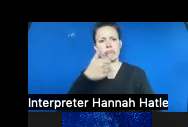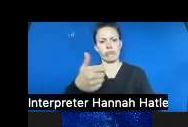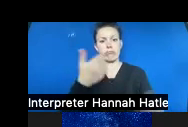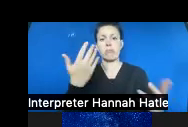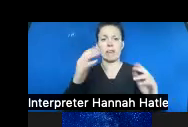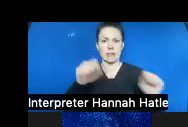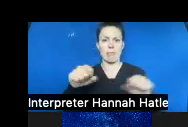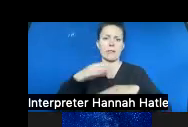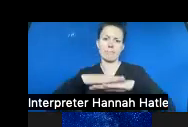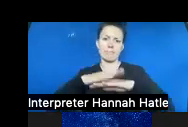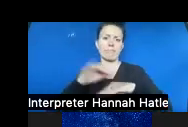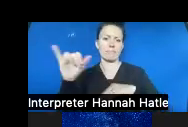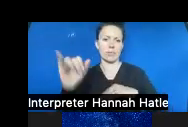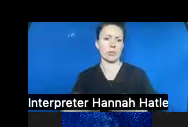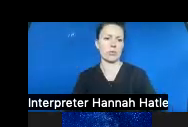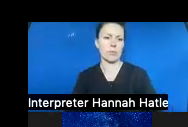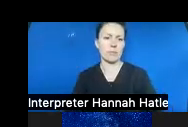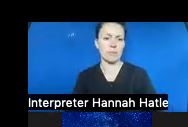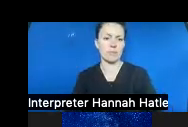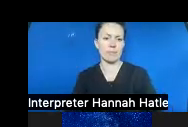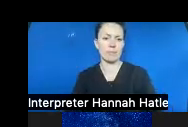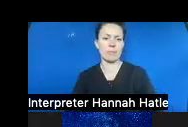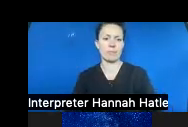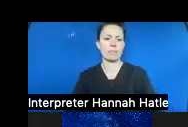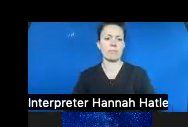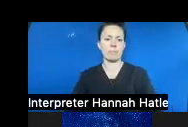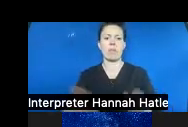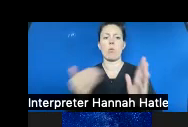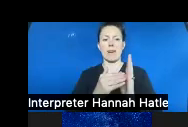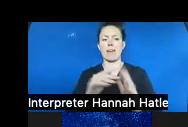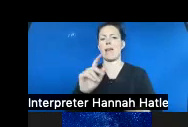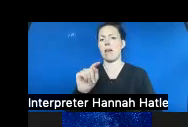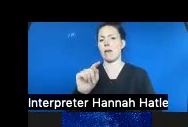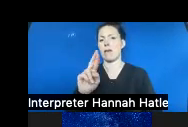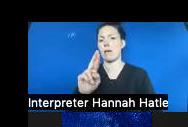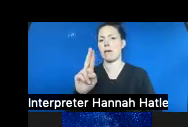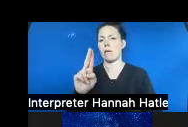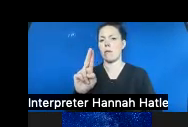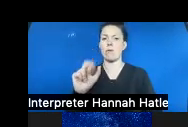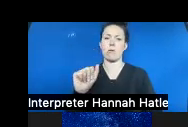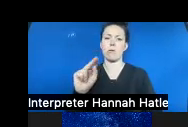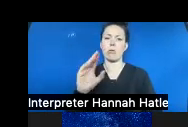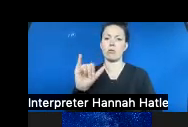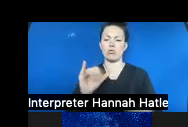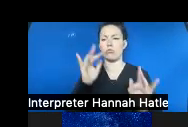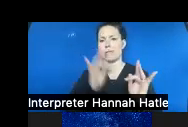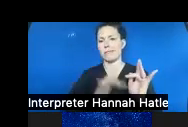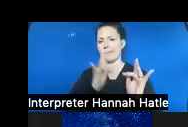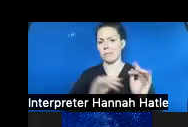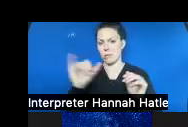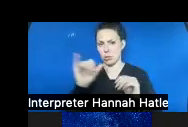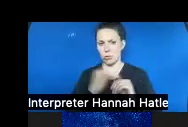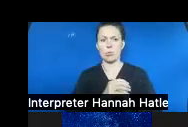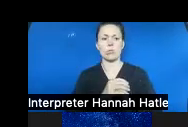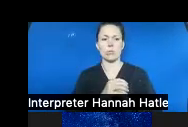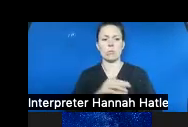to look for. Going missing with truancy for long periods of time too can be a sign. And then